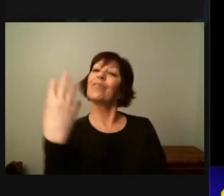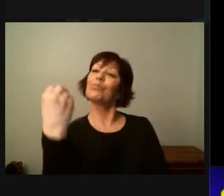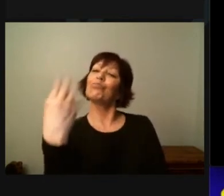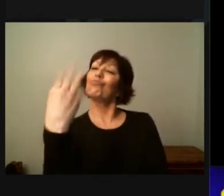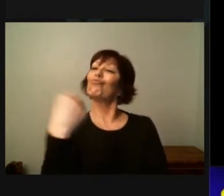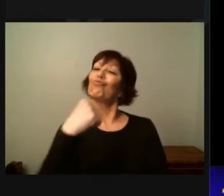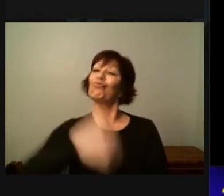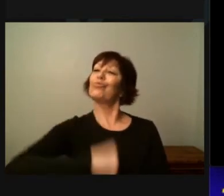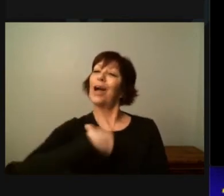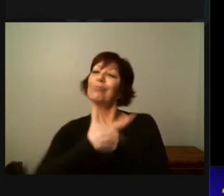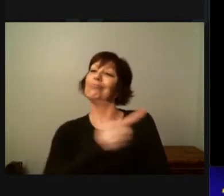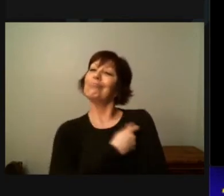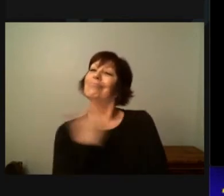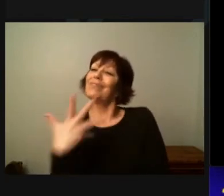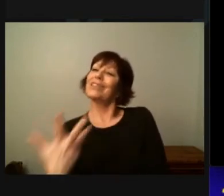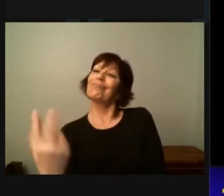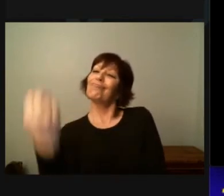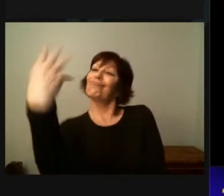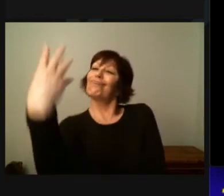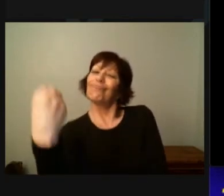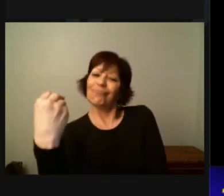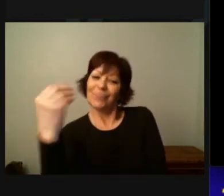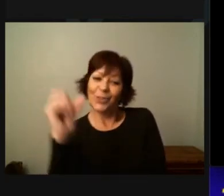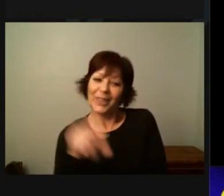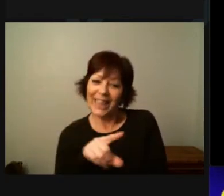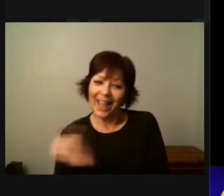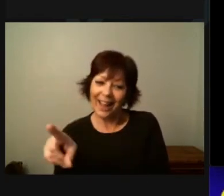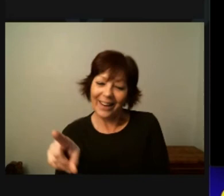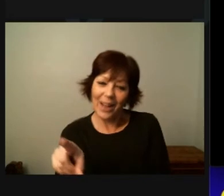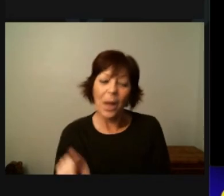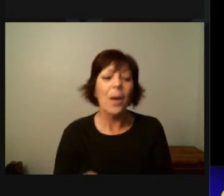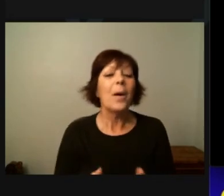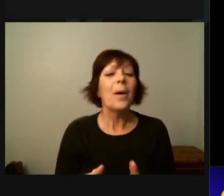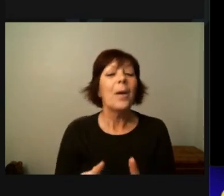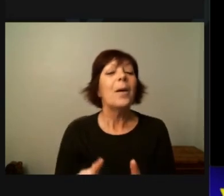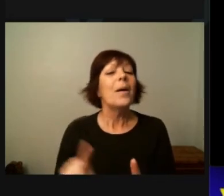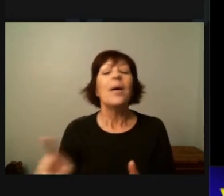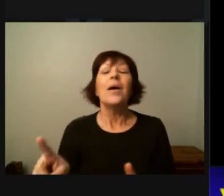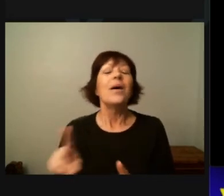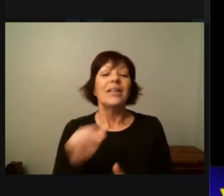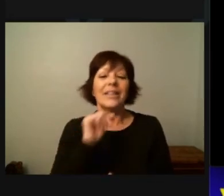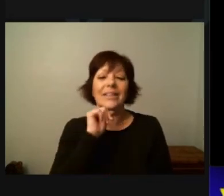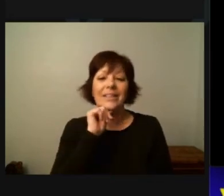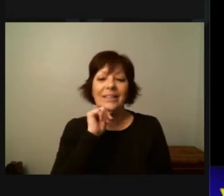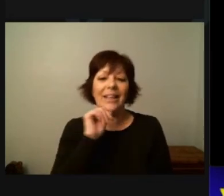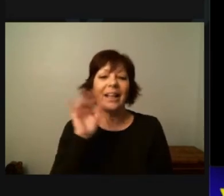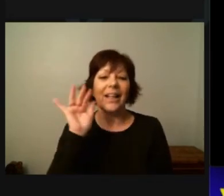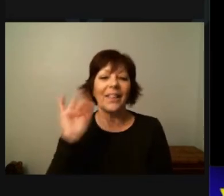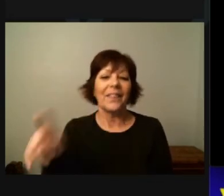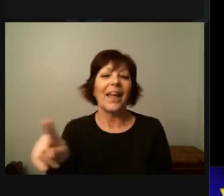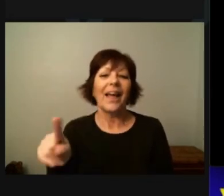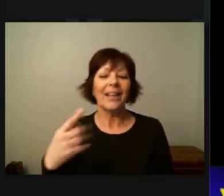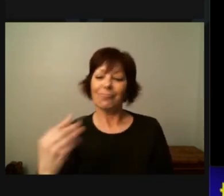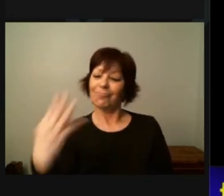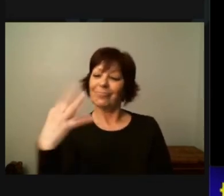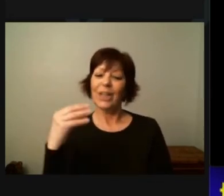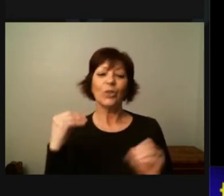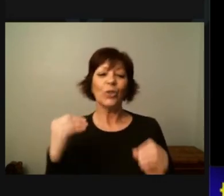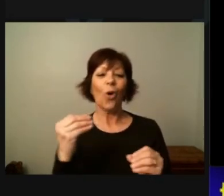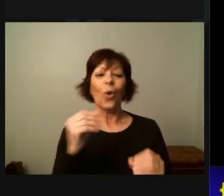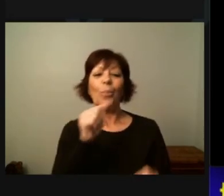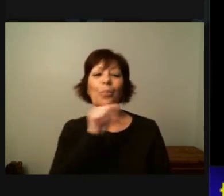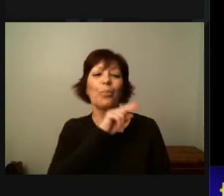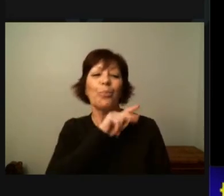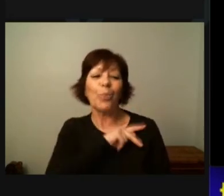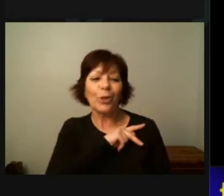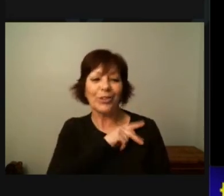you got this vaccine, and you can take a selfie there safely because it doesn't contain any information about you. The minute